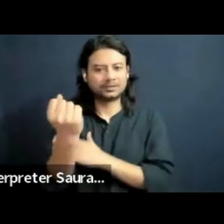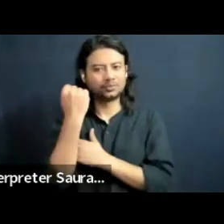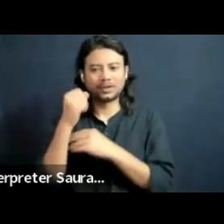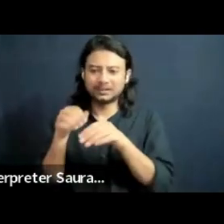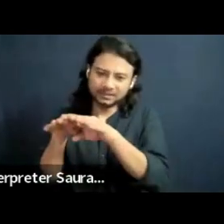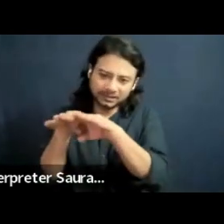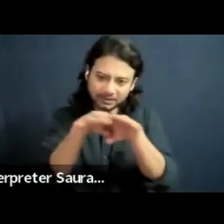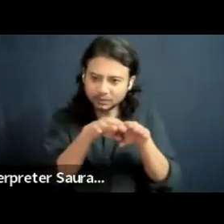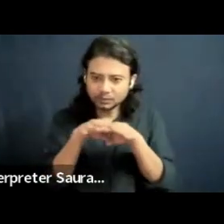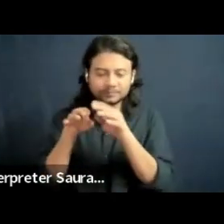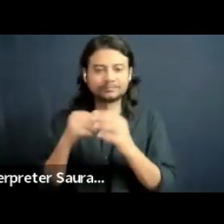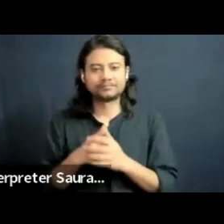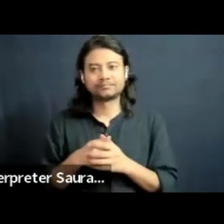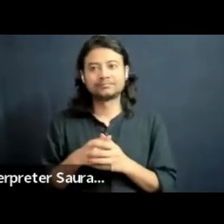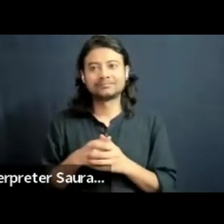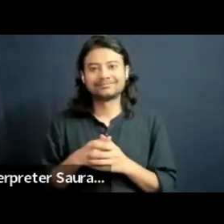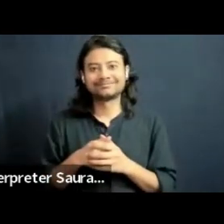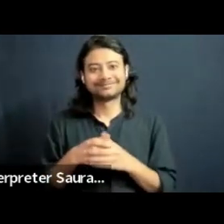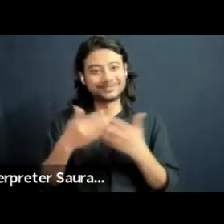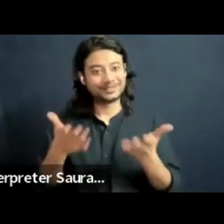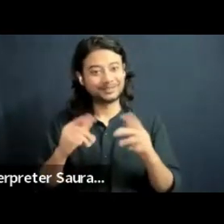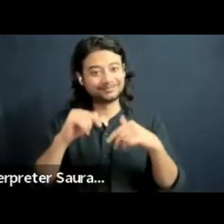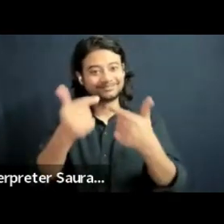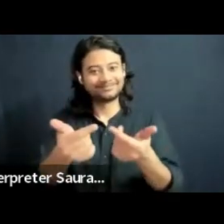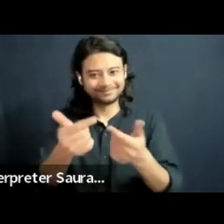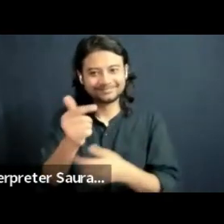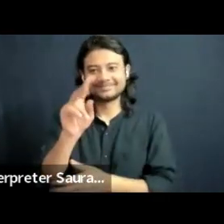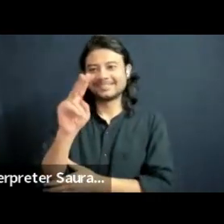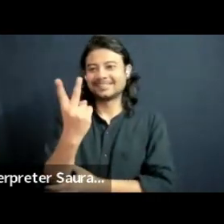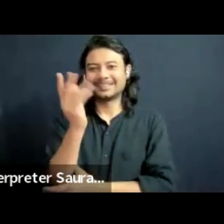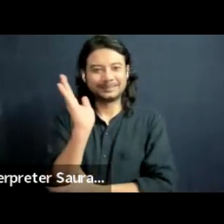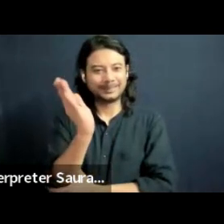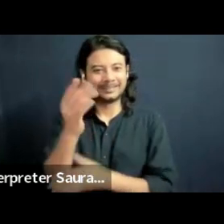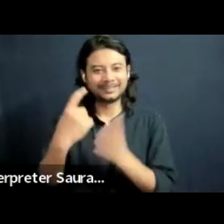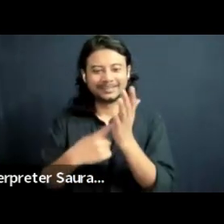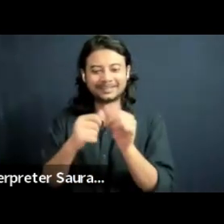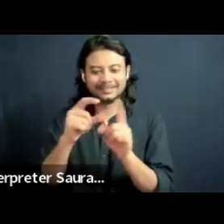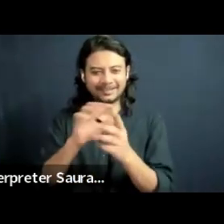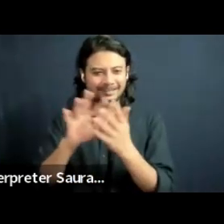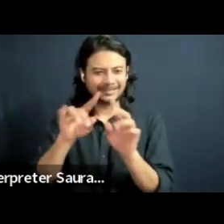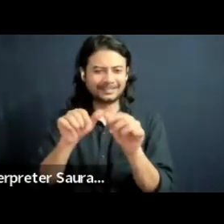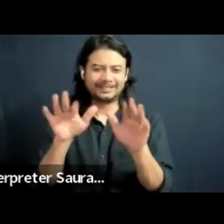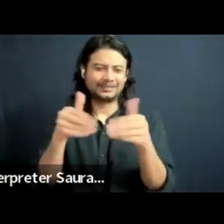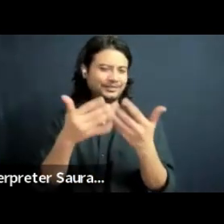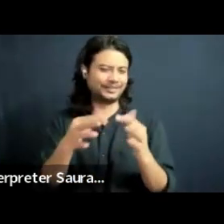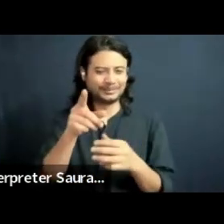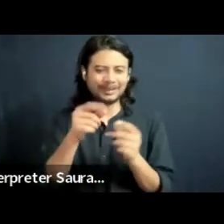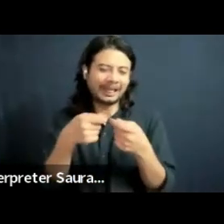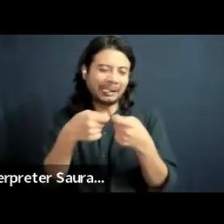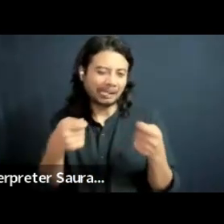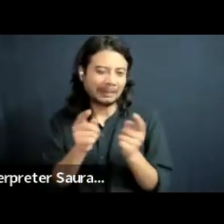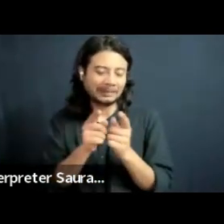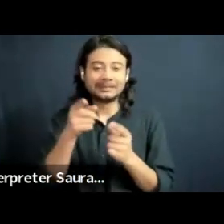speaker. Radhika has already been introduced. Just to say a little bit more, she's the founder and managing